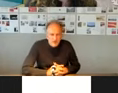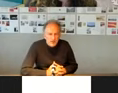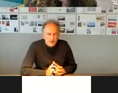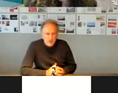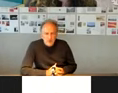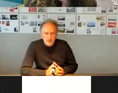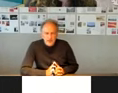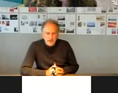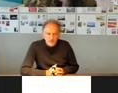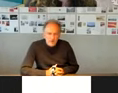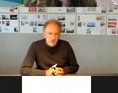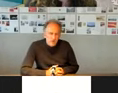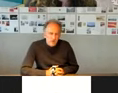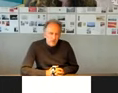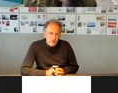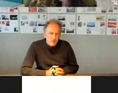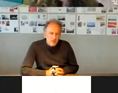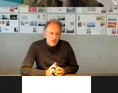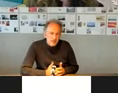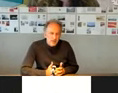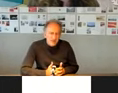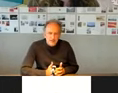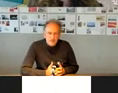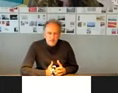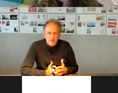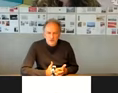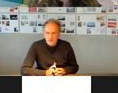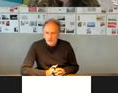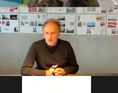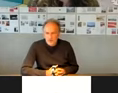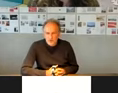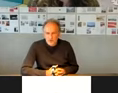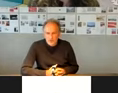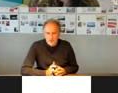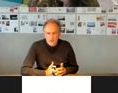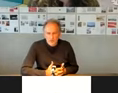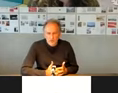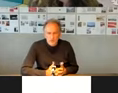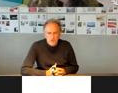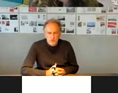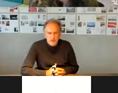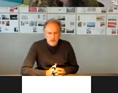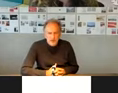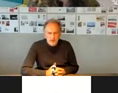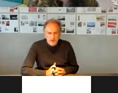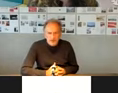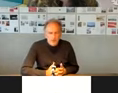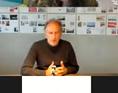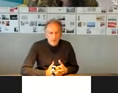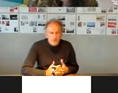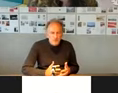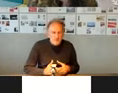on the right. Different theme, and because there's a lot of light, natural light in Montpellier, it's